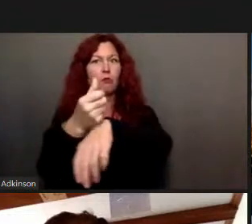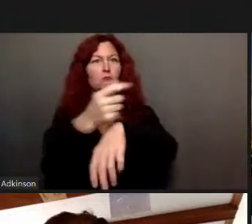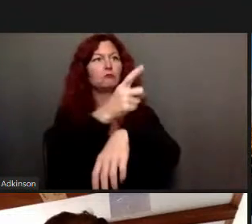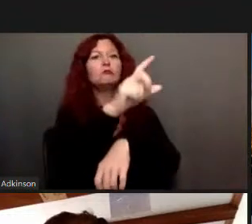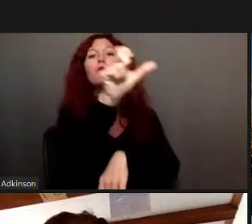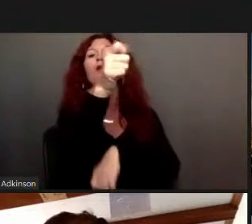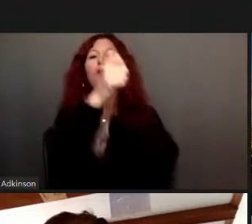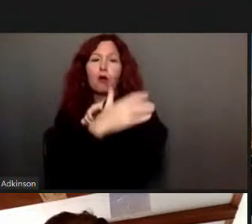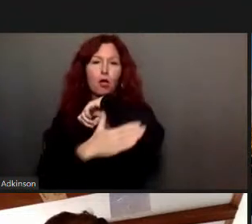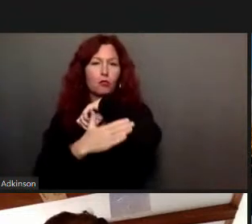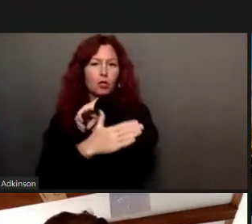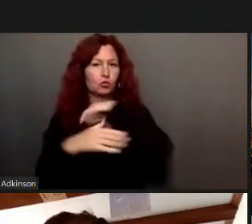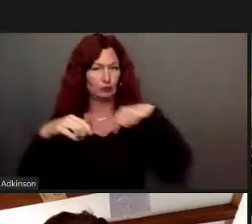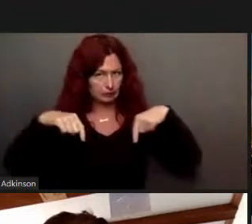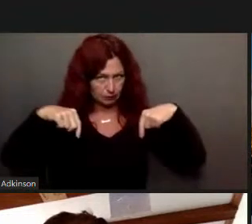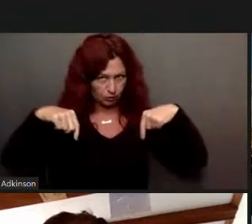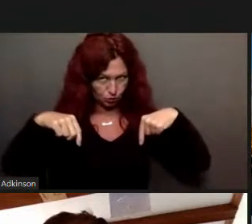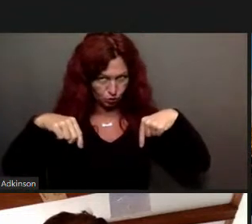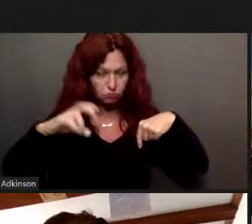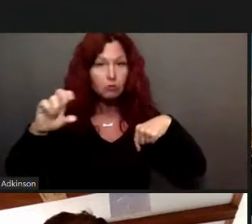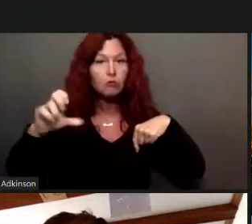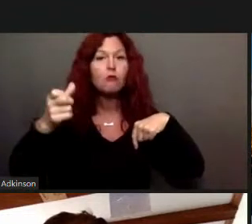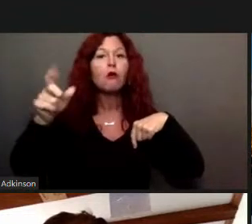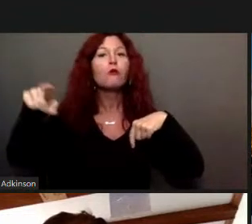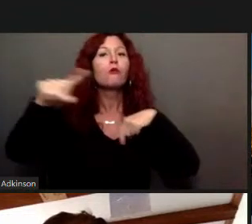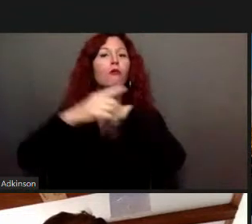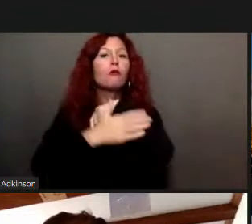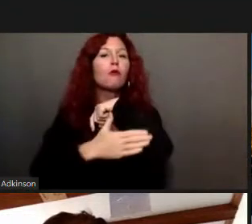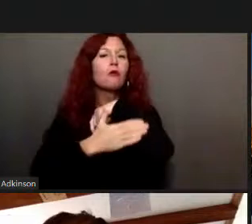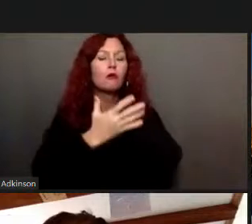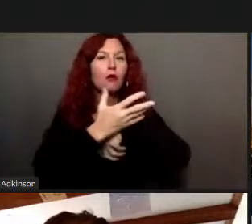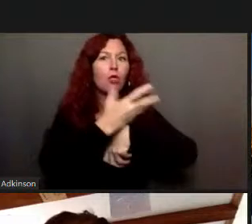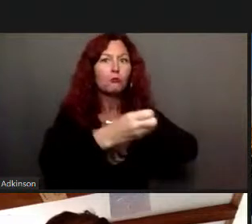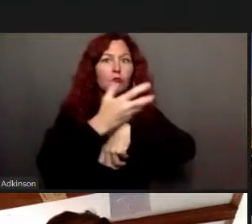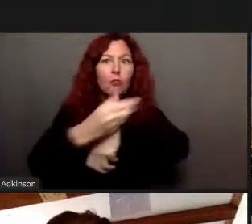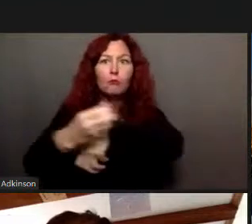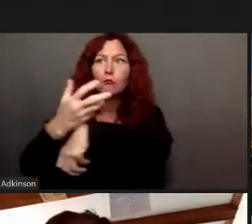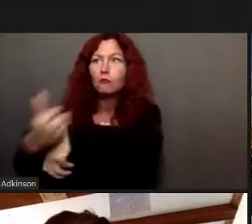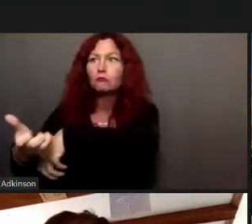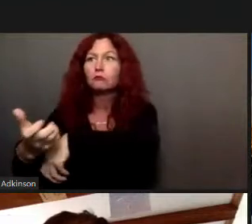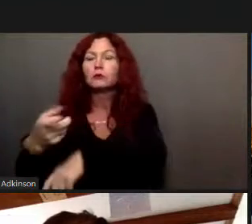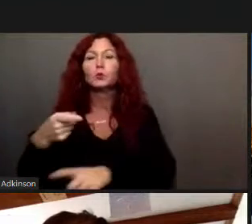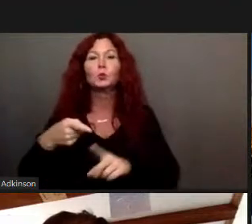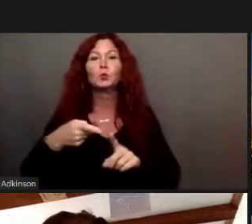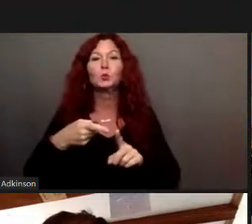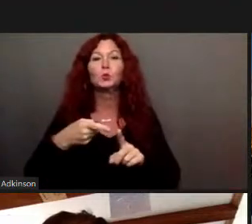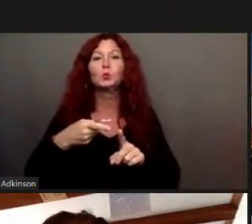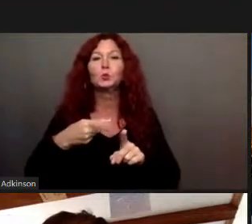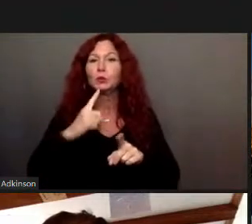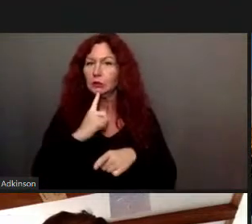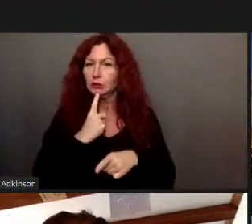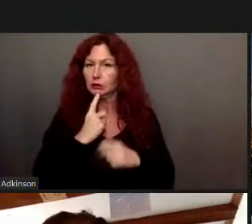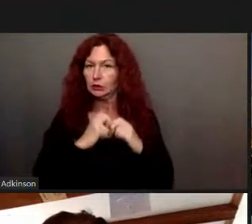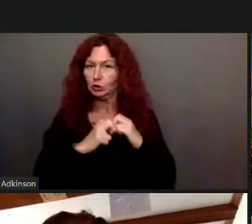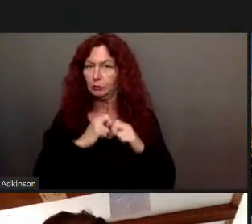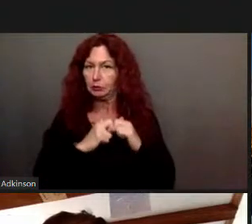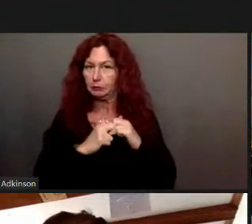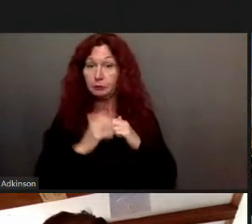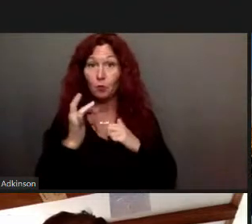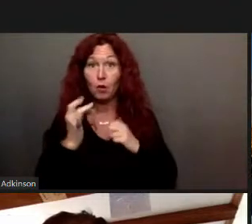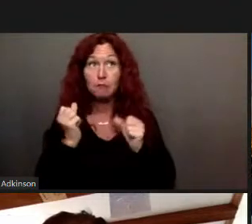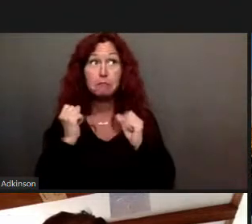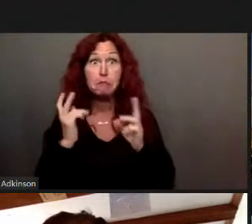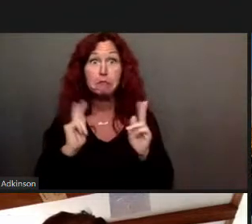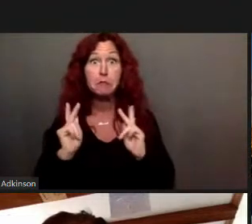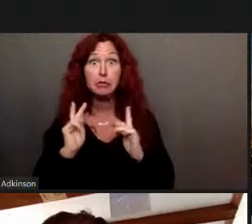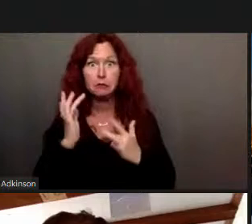other meds, other equipment becomes more and more of an issue if we have too many per time. And that's really